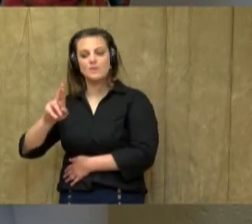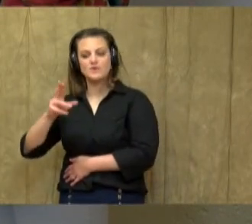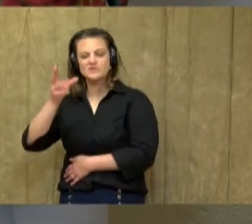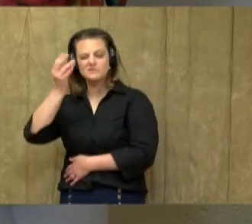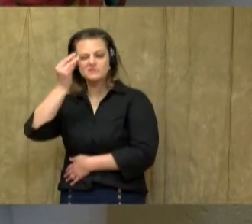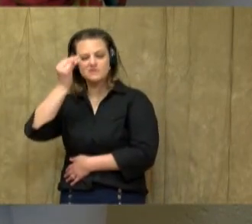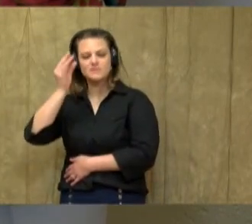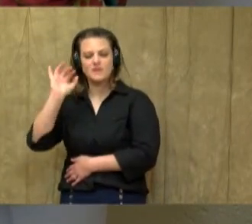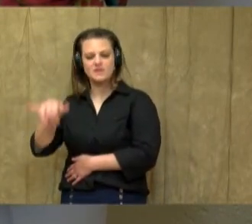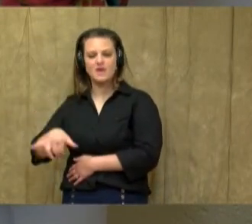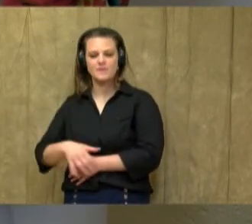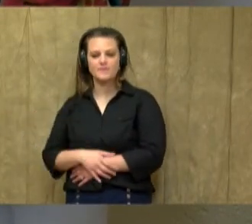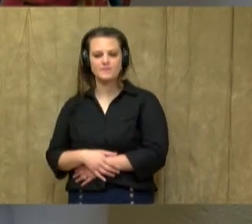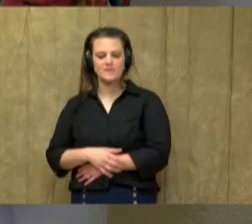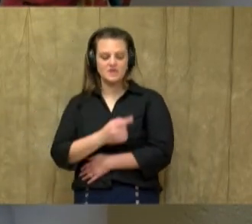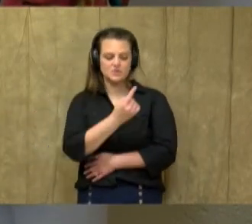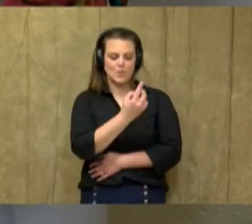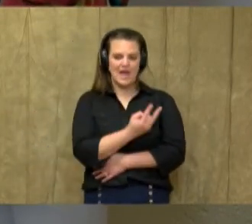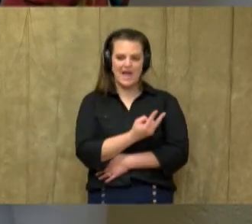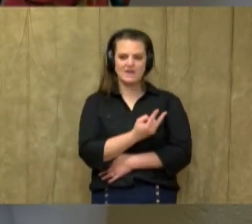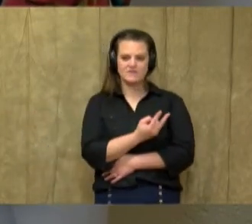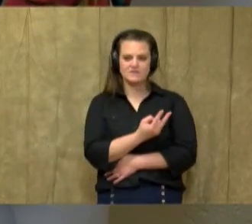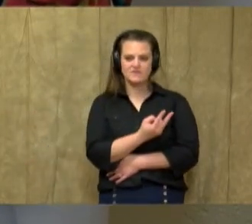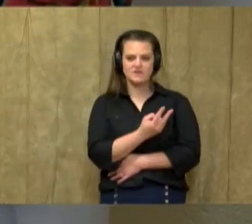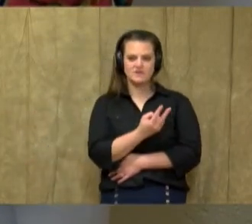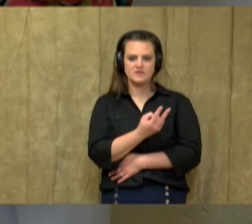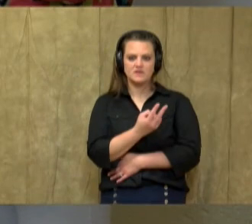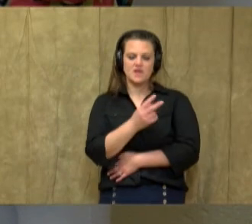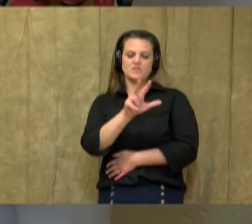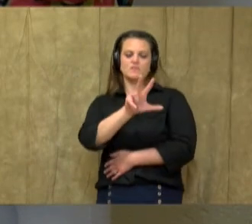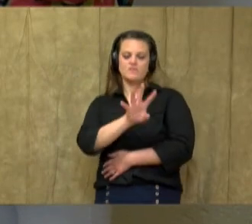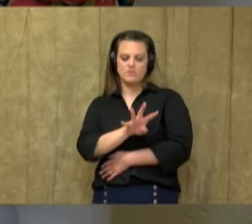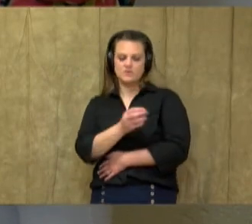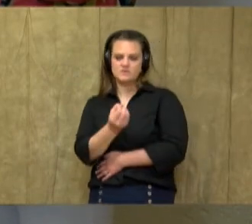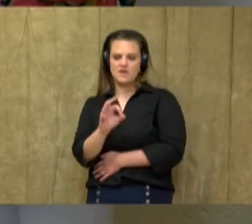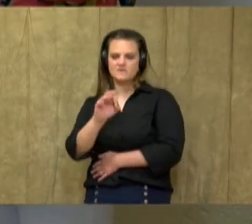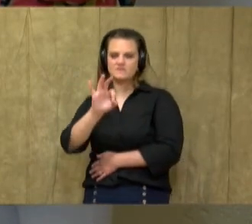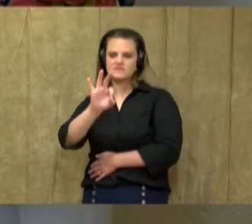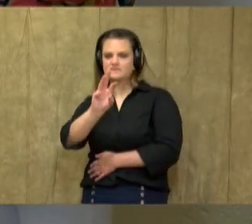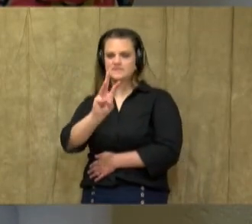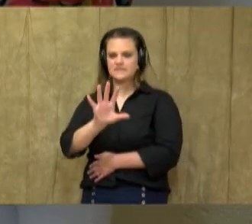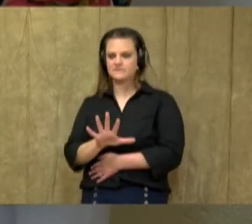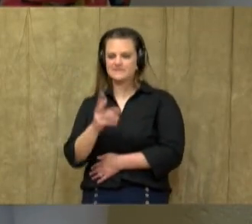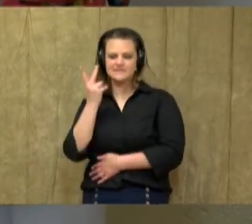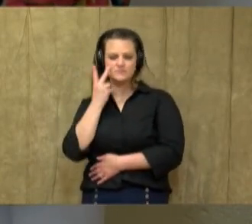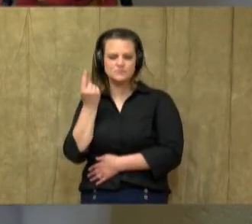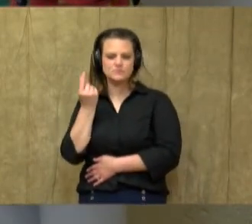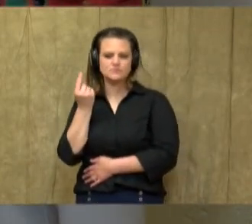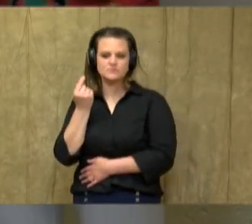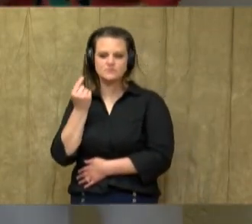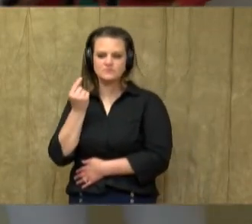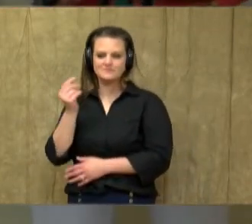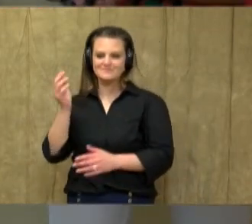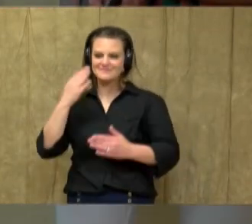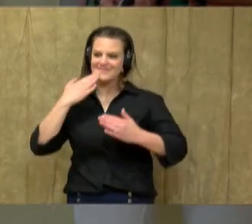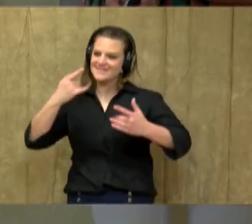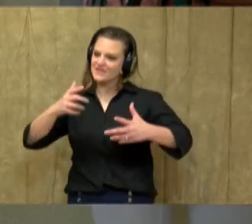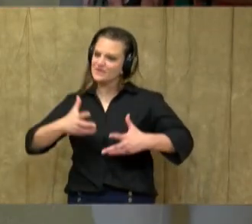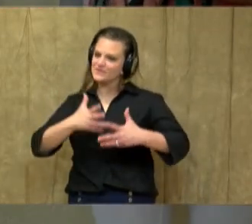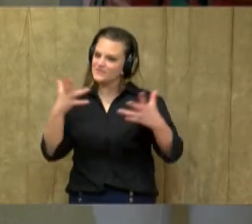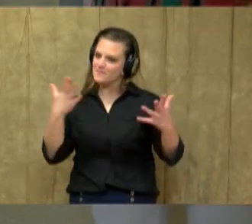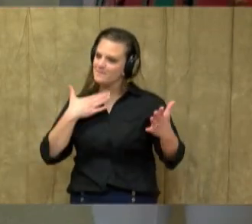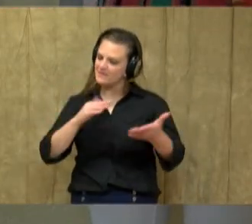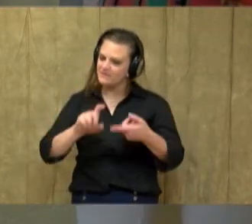about that. Half of 3/5 and 3/4 of 6/5. Let's see what you can do. Thank you so much,